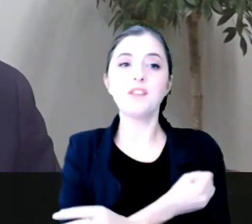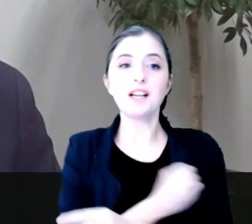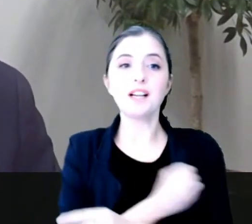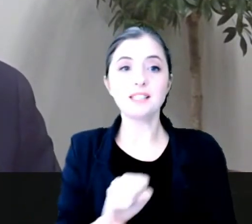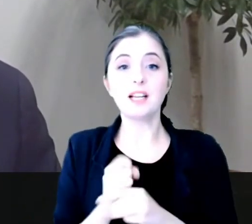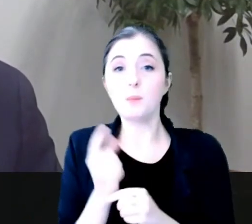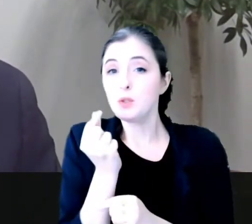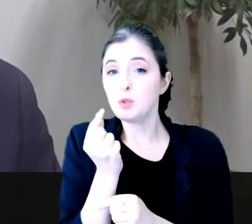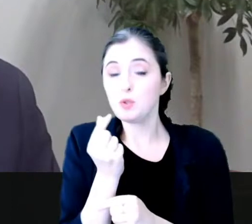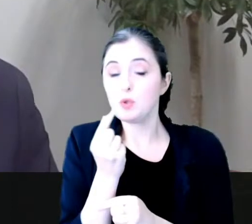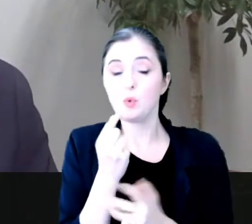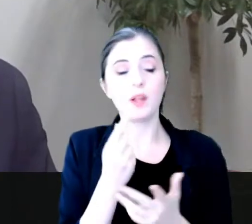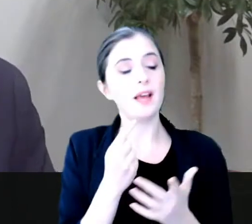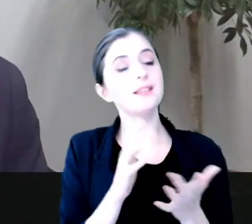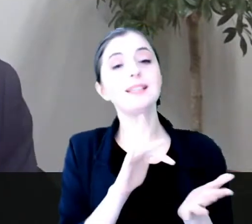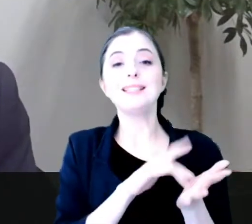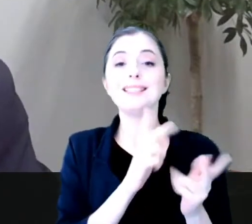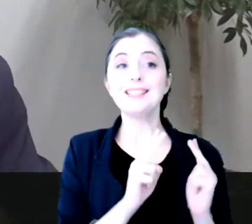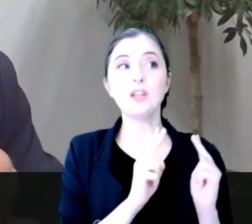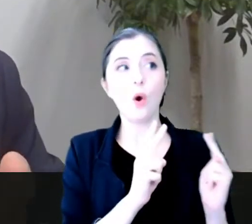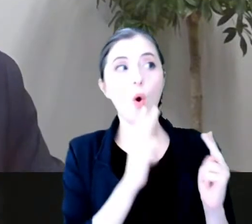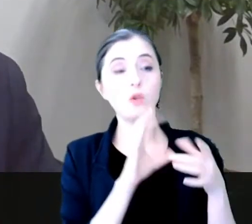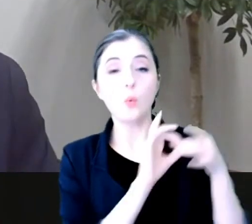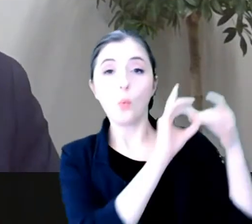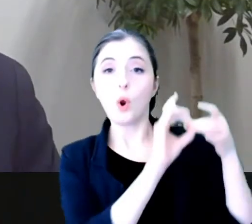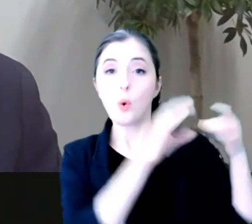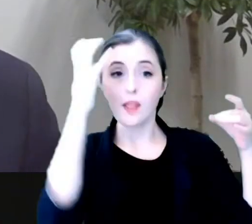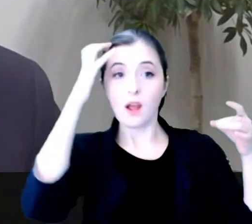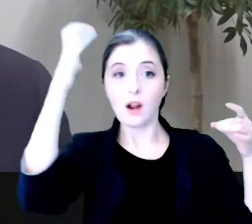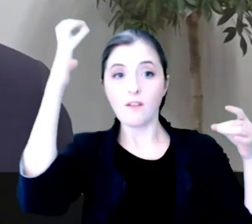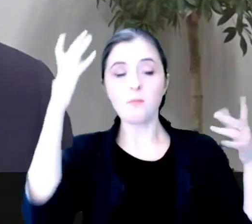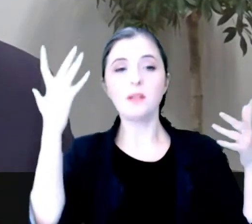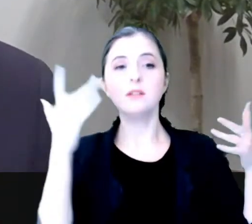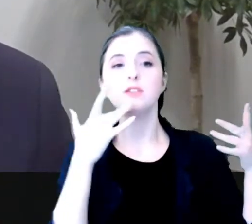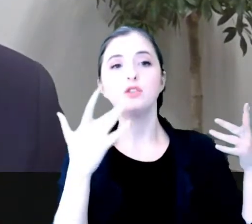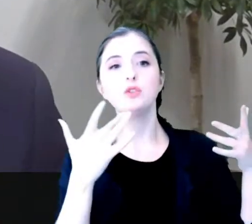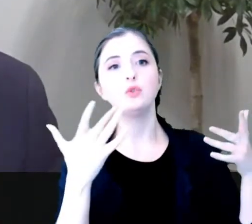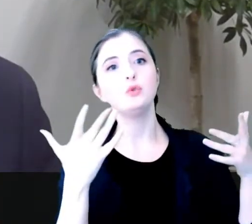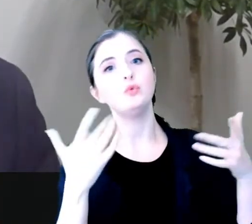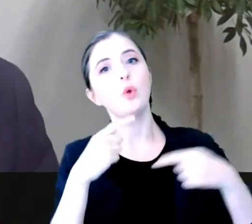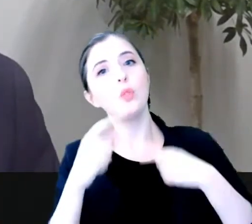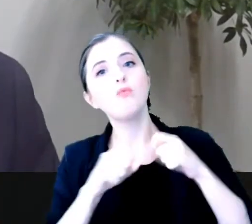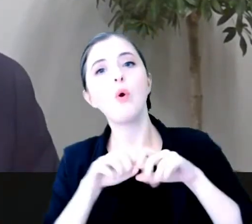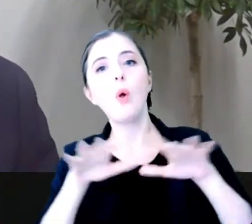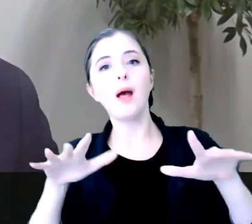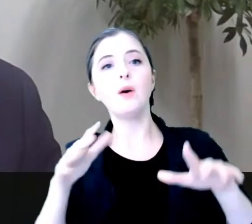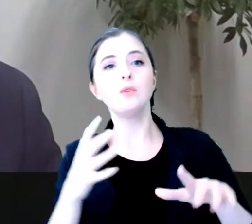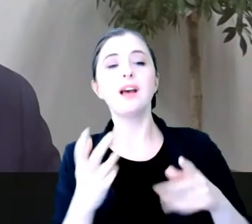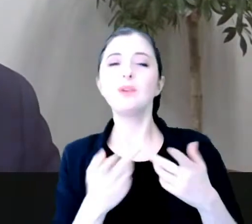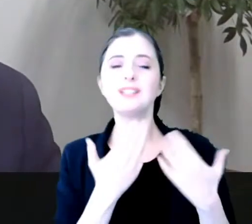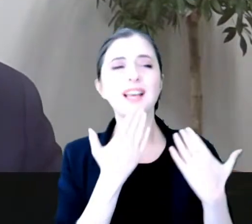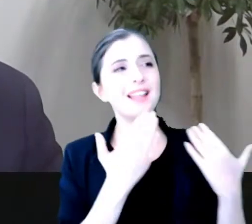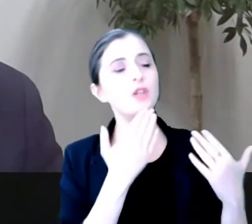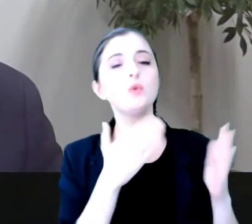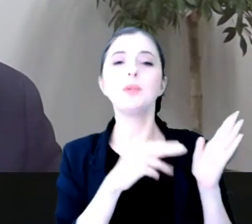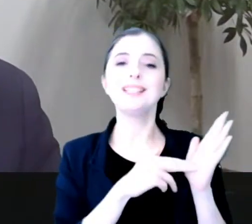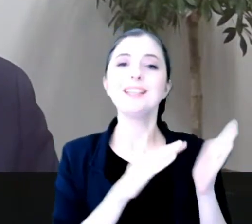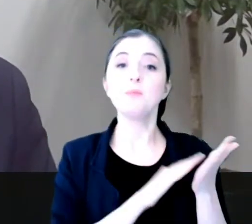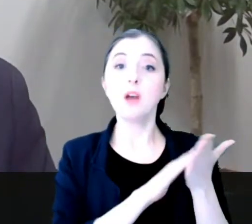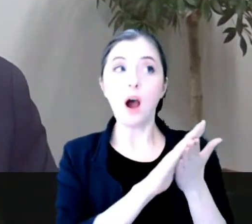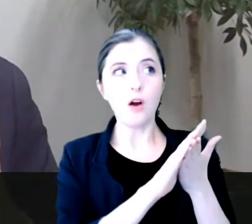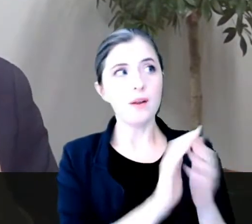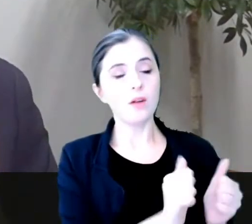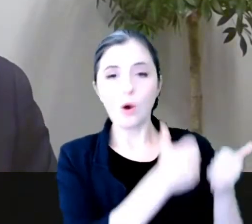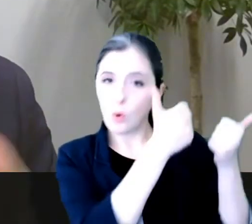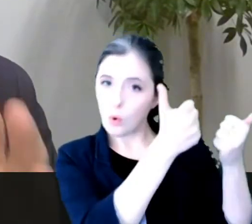well with the central government in relation to the rollout of the vaccine. And I'll use the opportunity, Chair, to thank Nadeem Zahawi for the collegiate way he's worked with us,